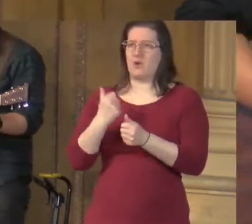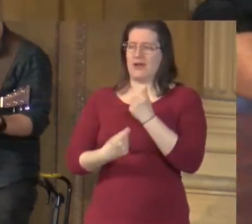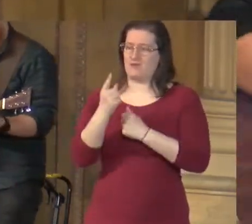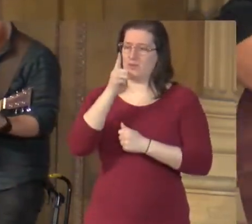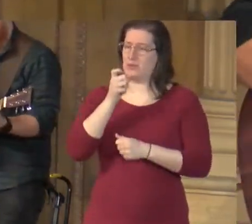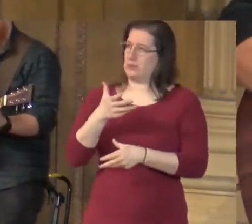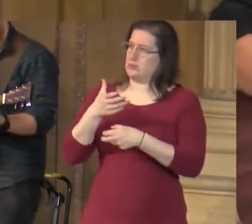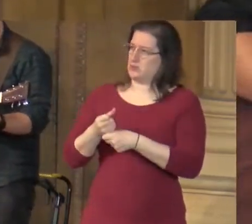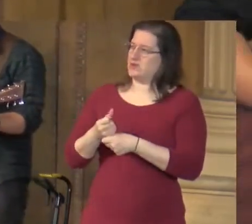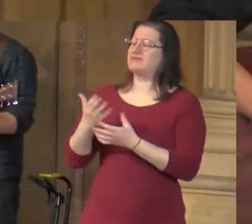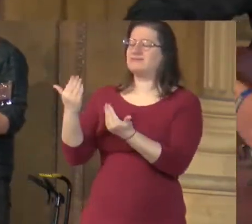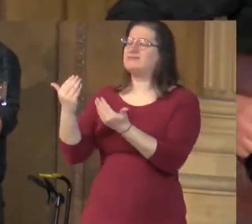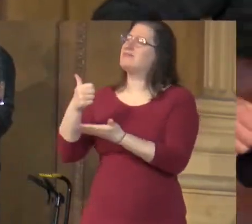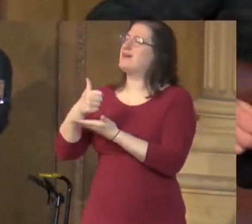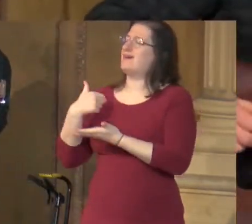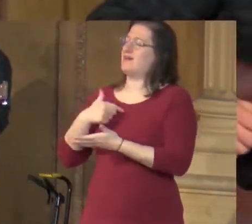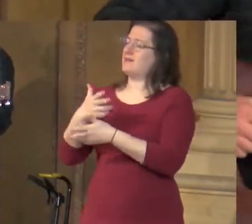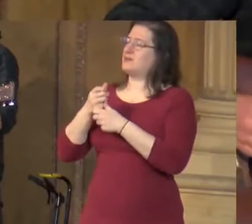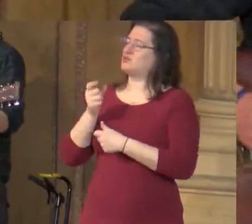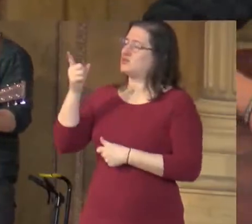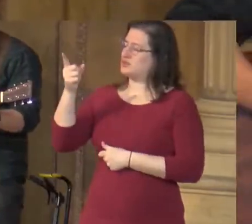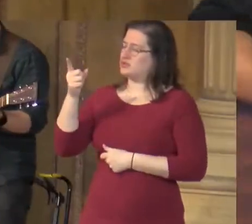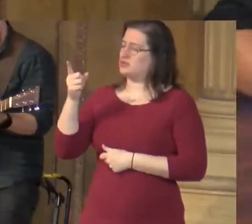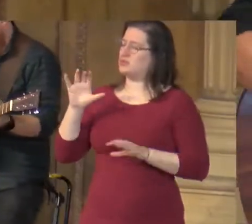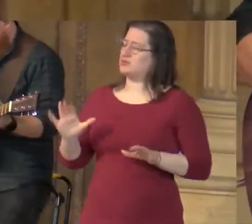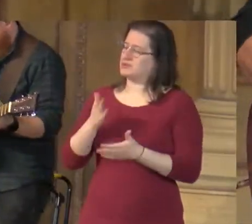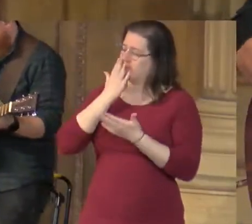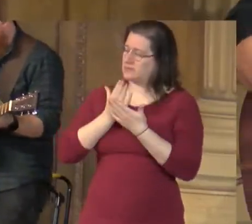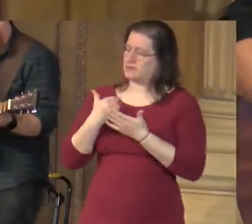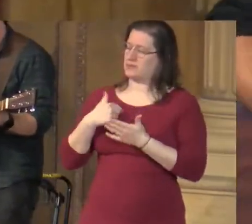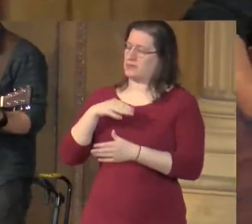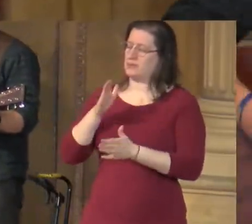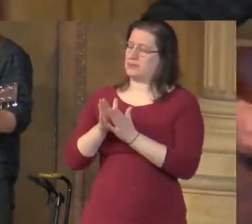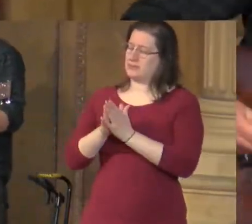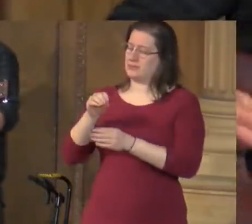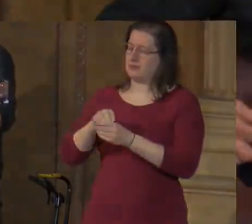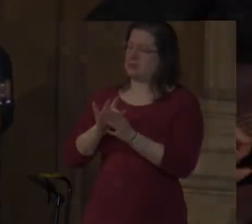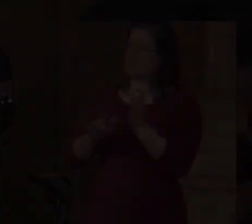so help us to trust you and to do good and we pray these things in Jesus name amen amen